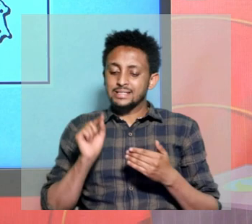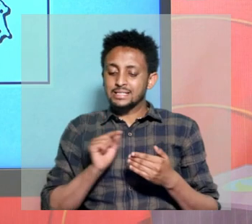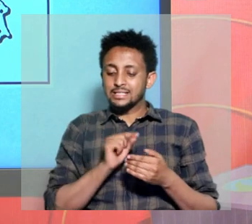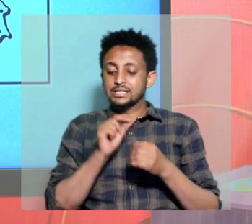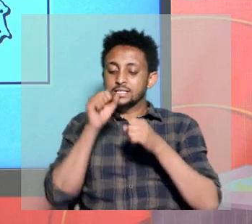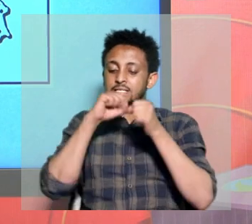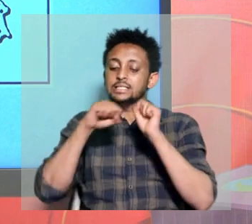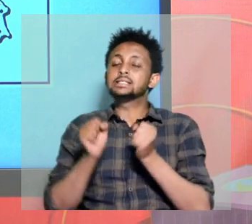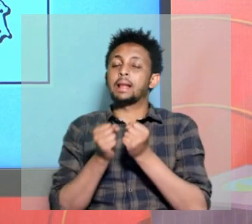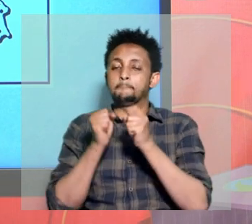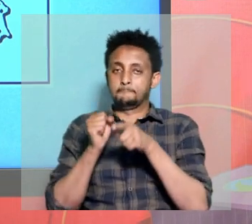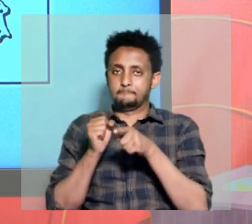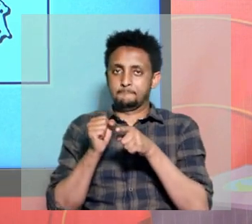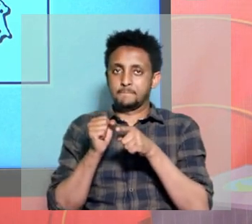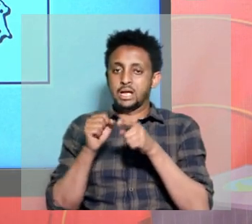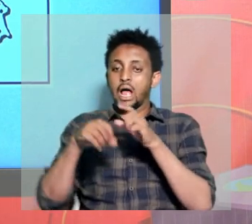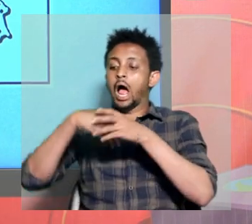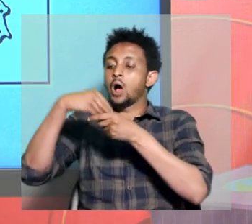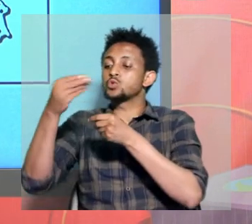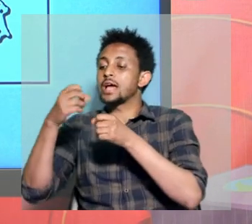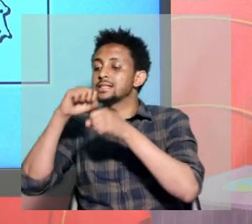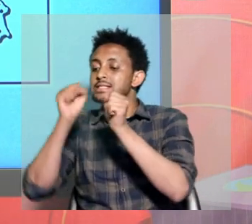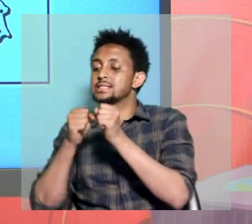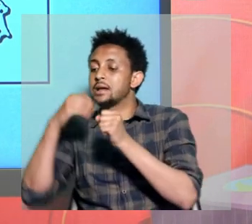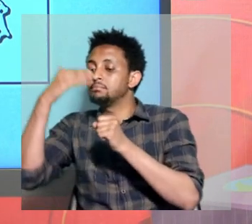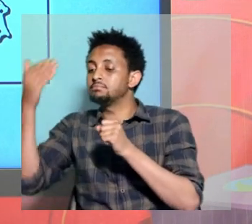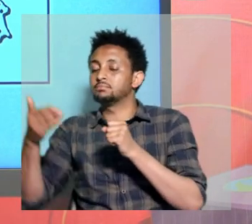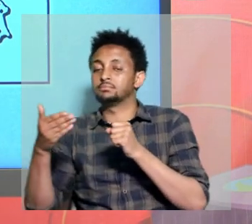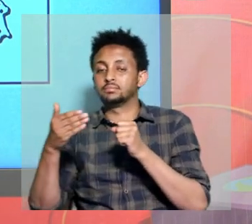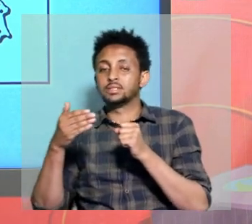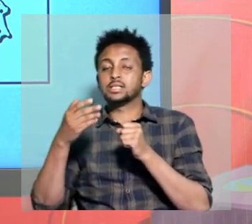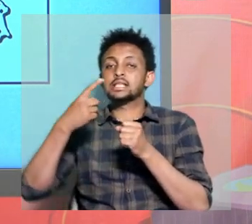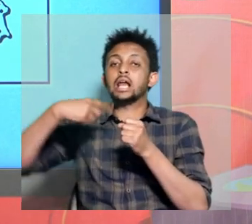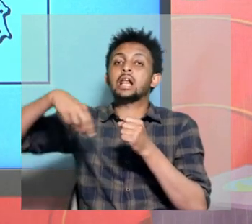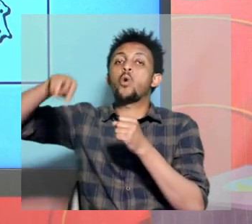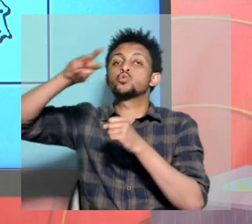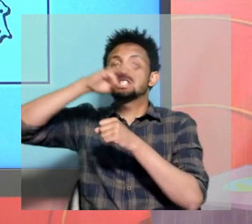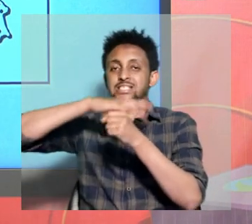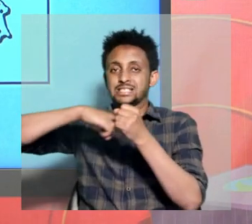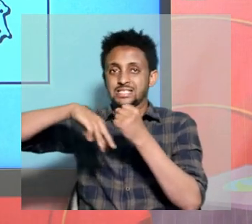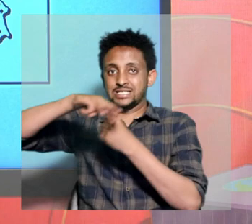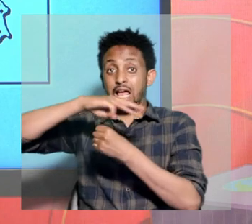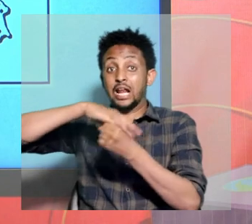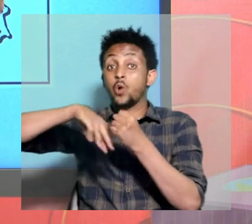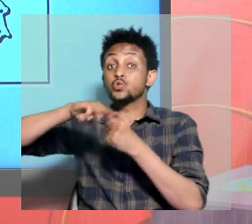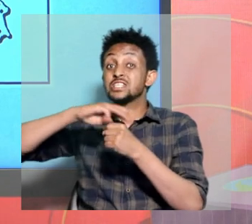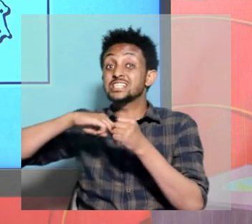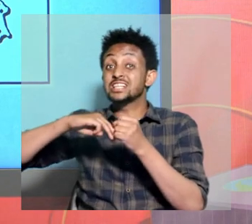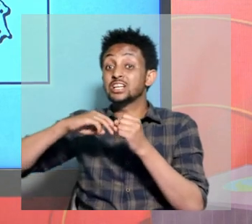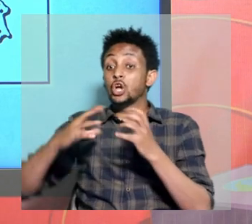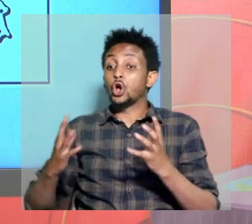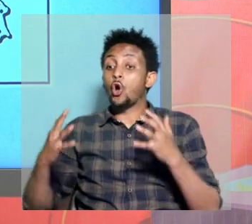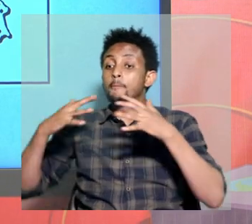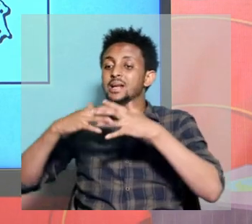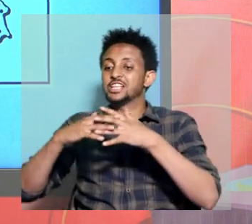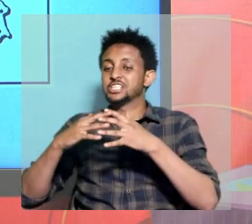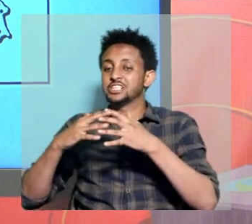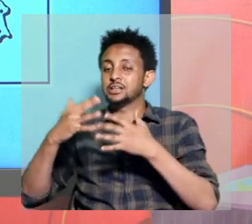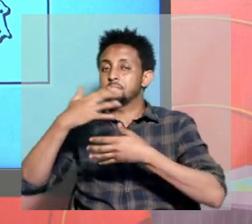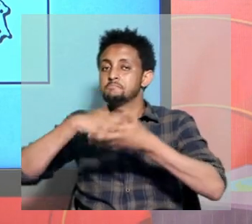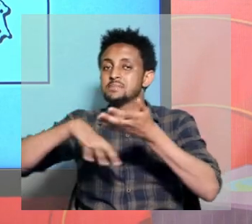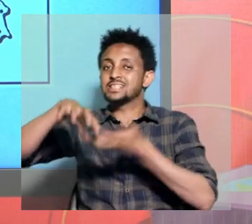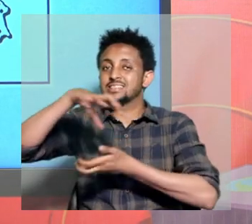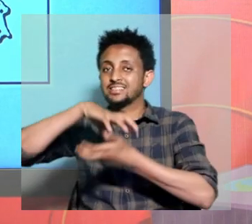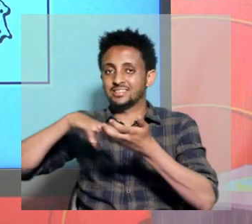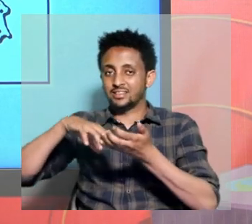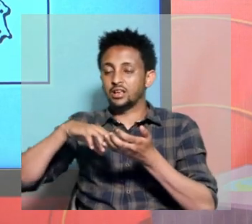is a system, and everything outside the system is known to be surrounding. The system and the surrounding in combination makes the